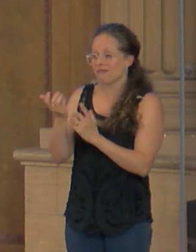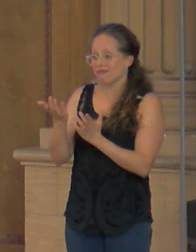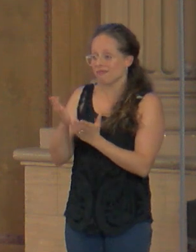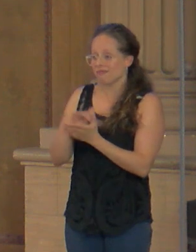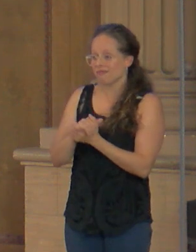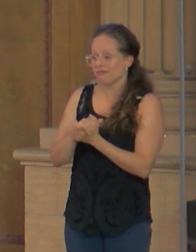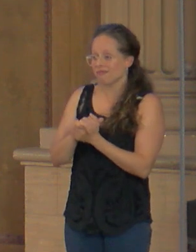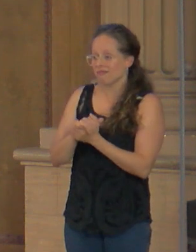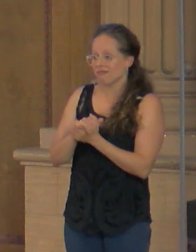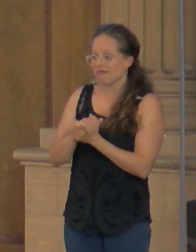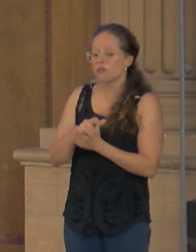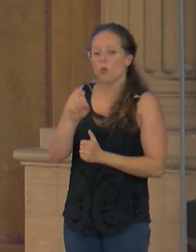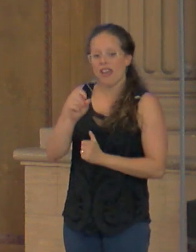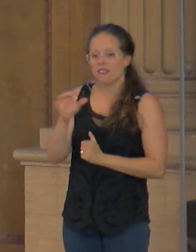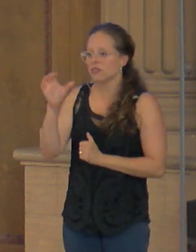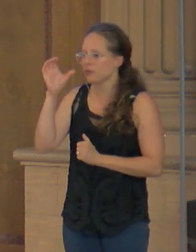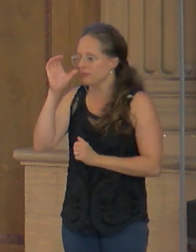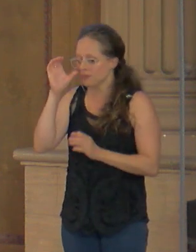So we hear both sides.